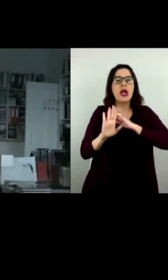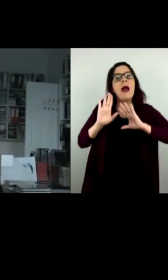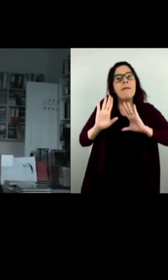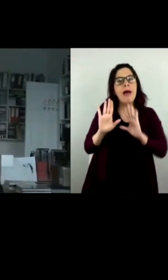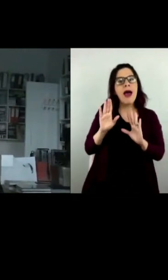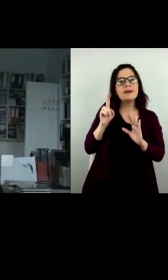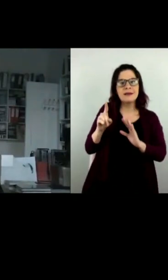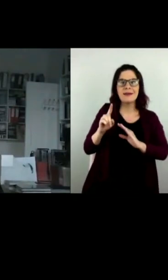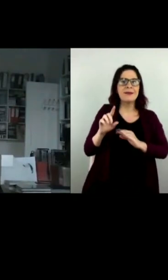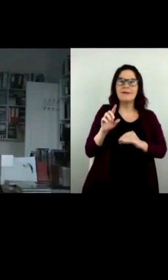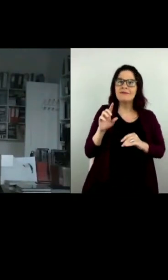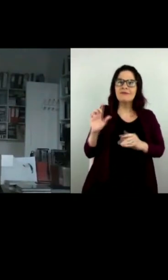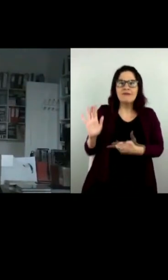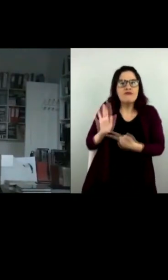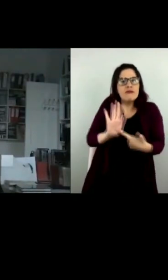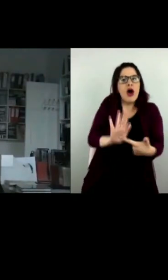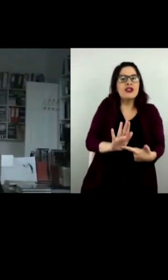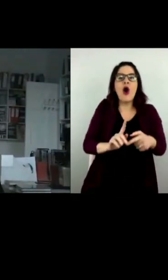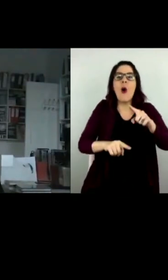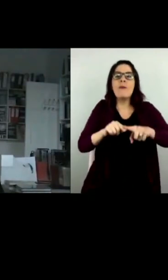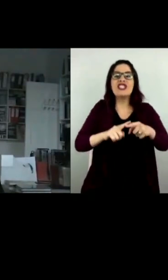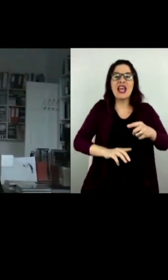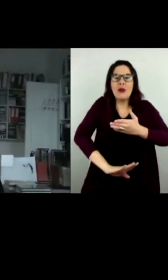only that, you put your hand in.